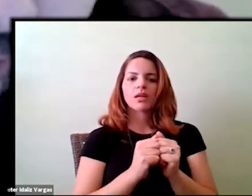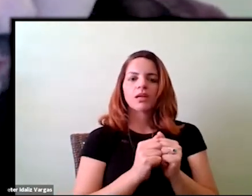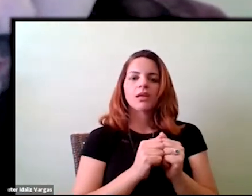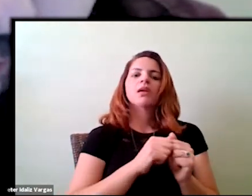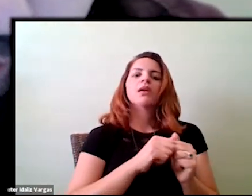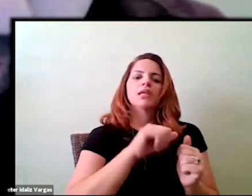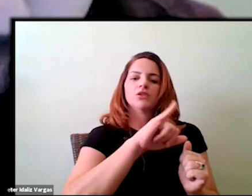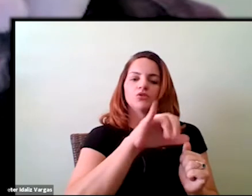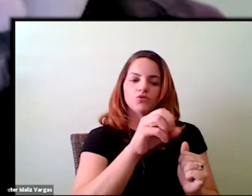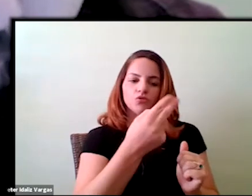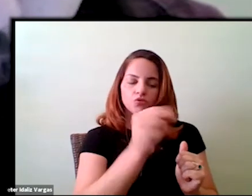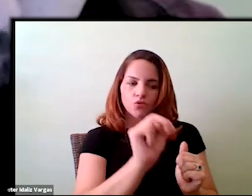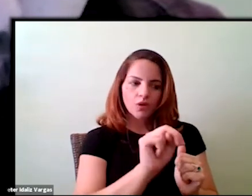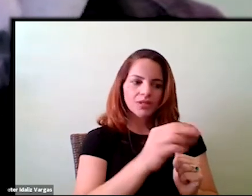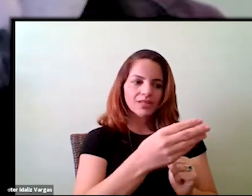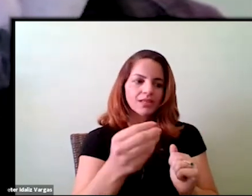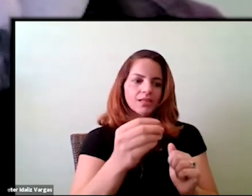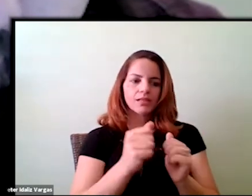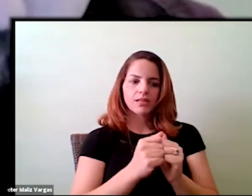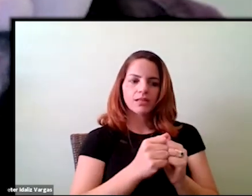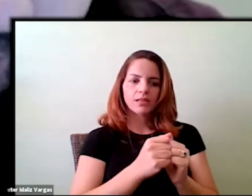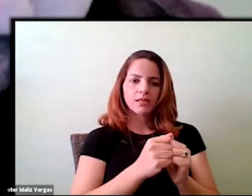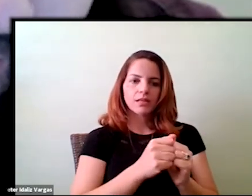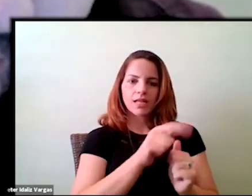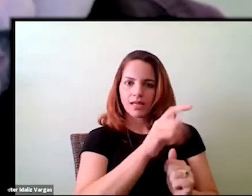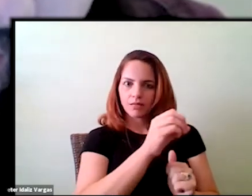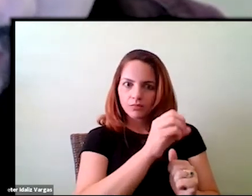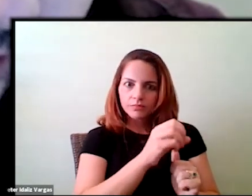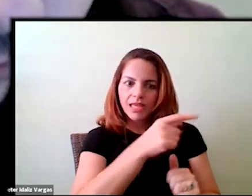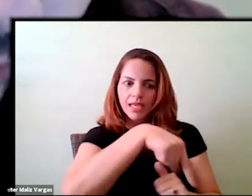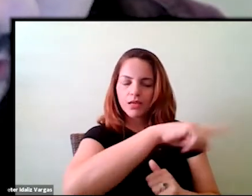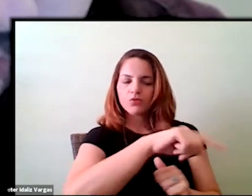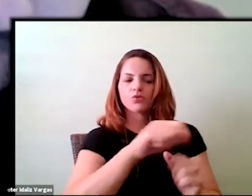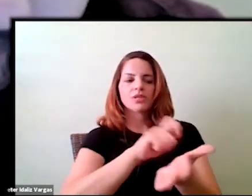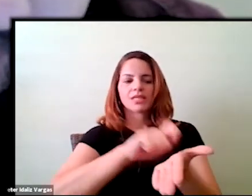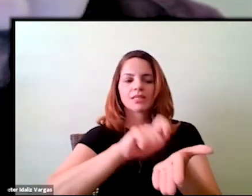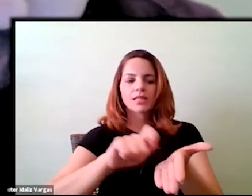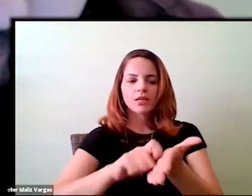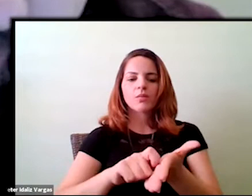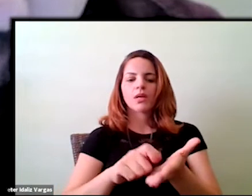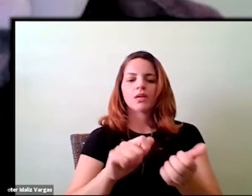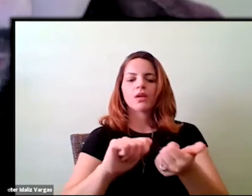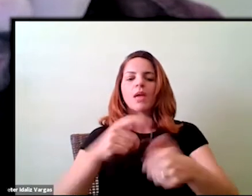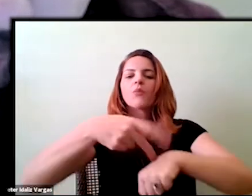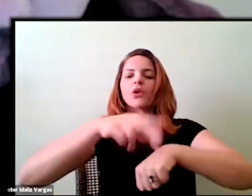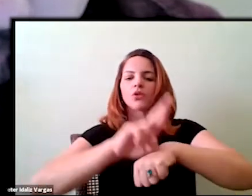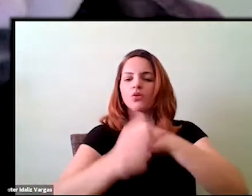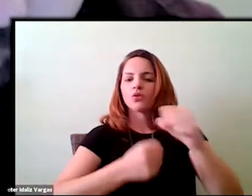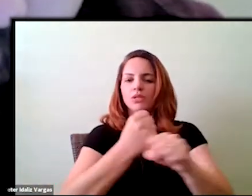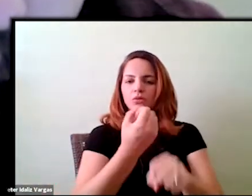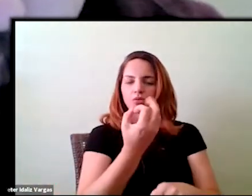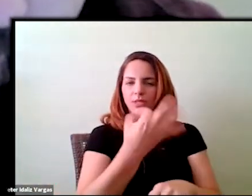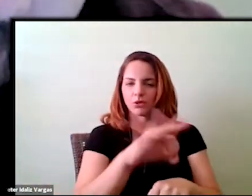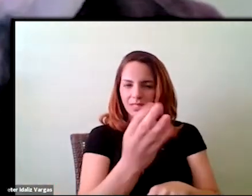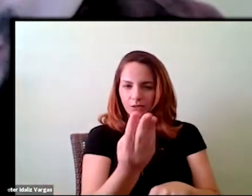the historic research trip taken to Puerto Rico in 1915 as a component of the Scientific Survey of Puerto Rico and the